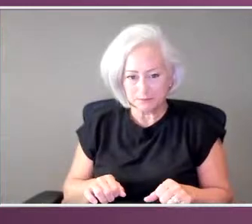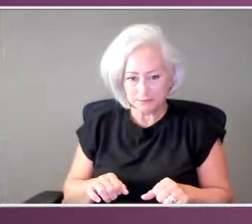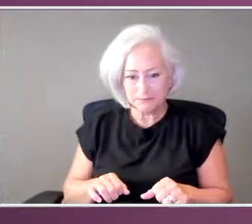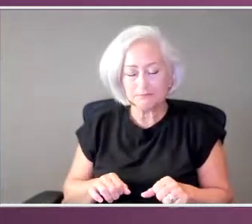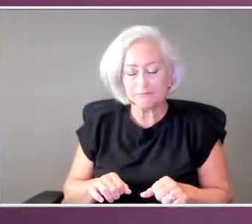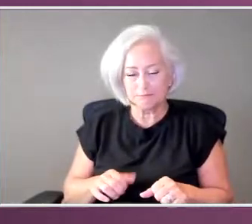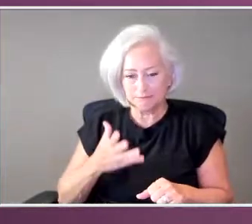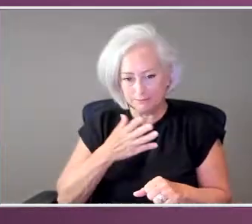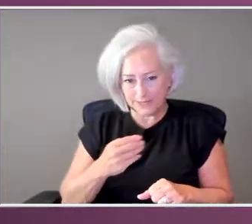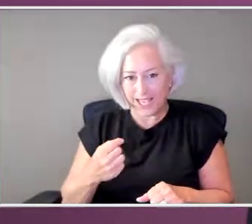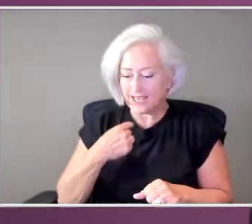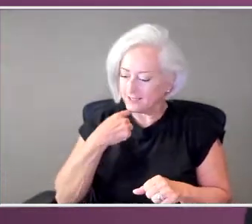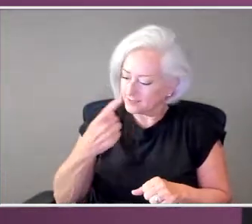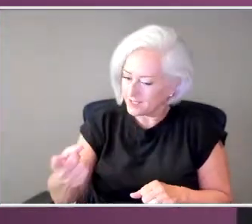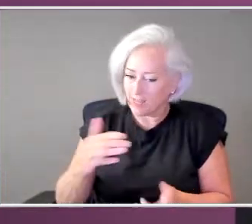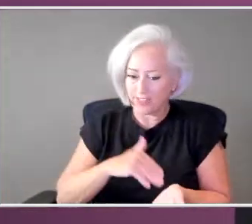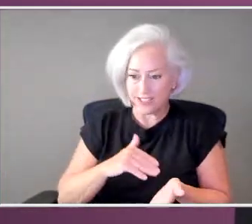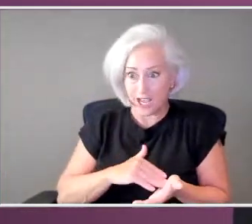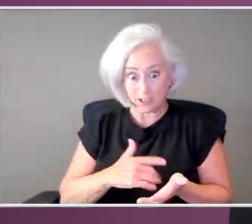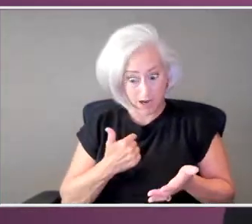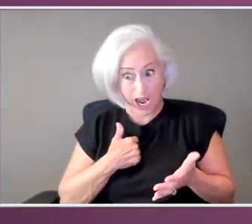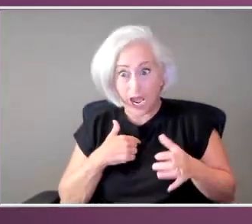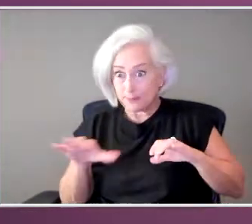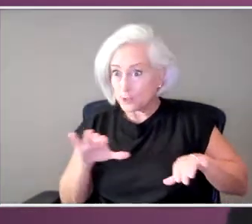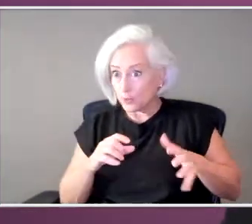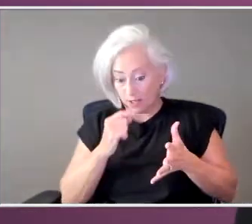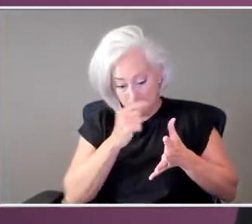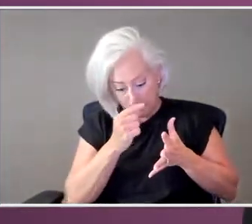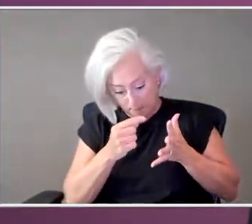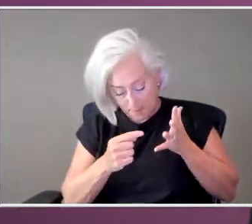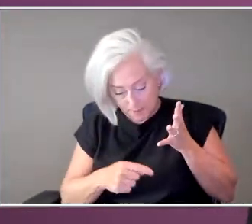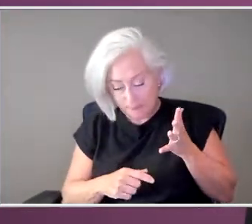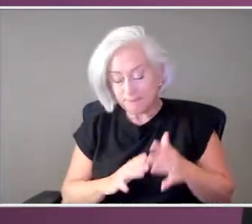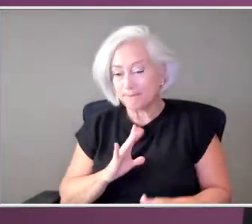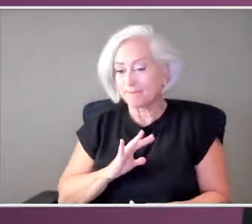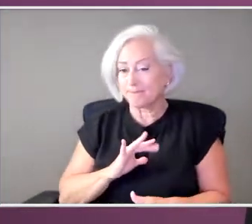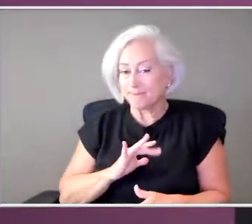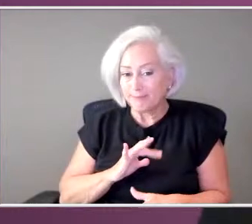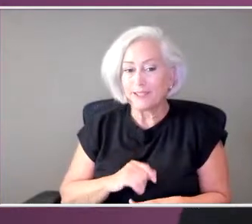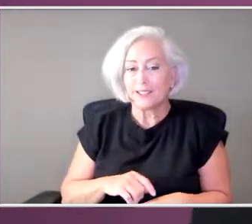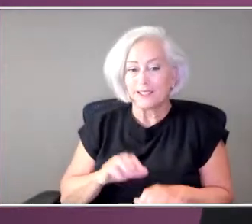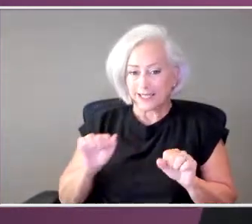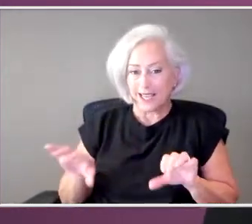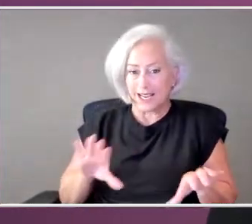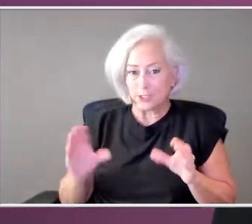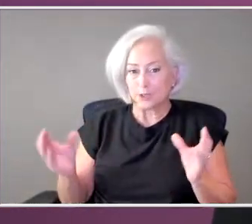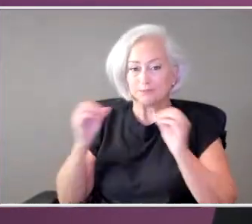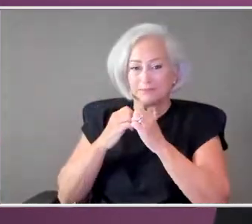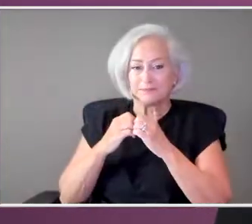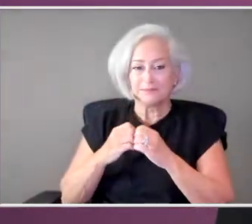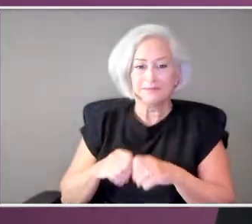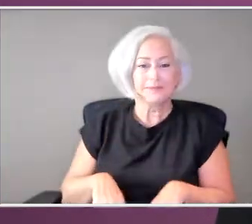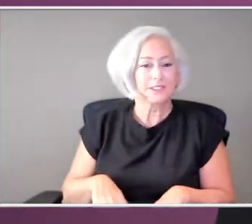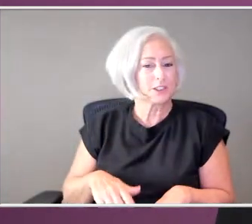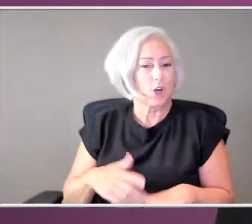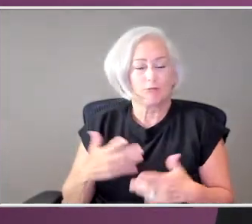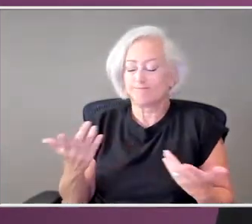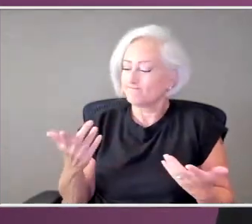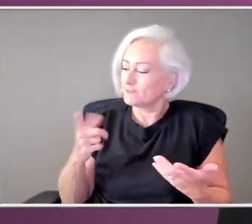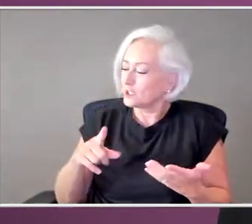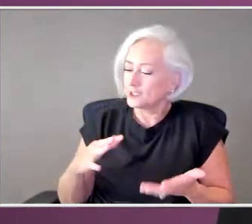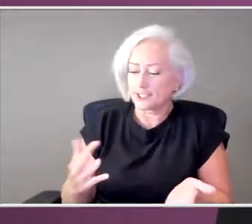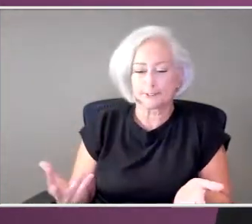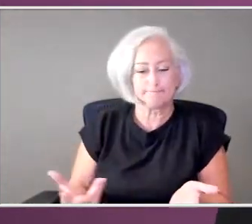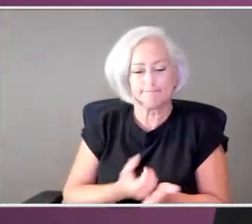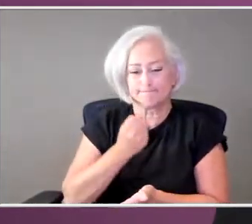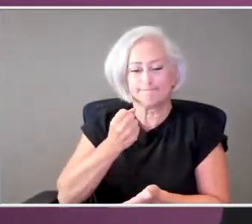and tell the doctors, here's what I'm doing this and this and this, you know, can I be doing any more? You know, so I just, you know, yeah, I